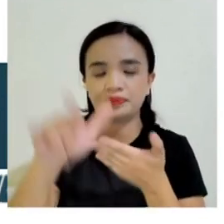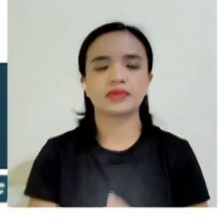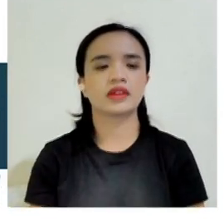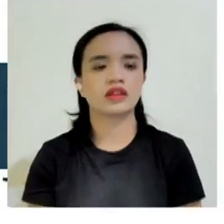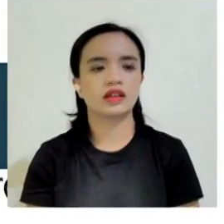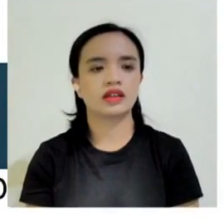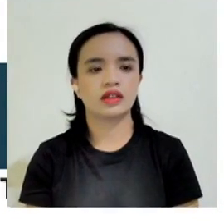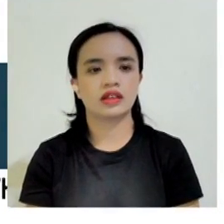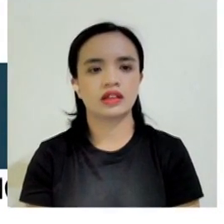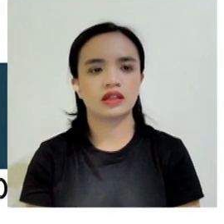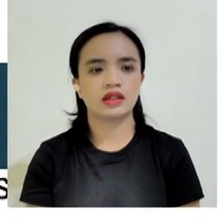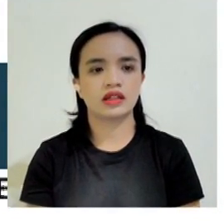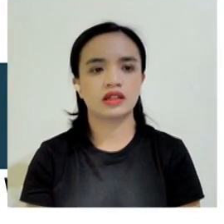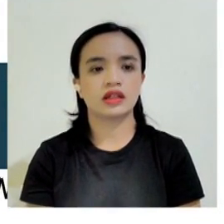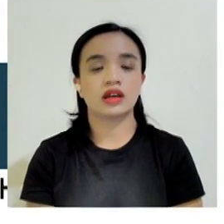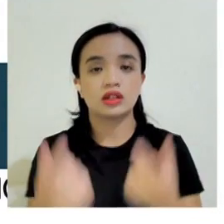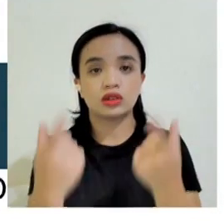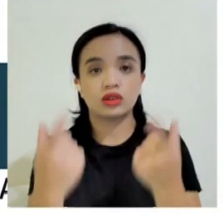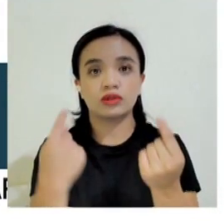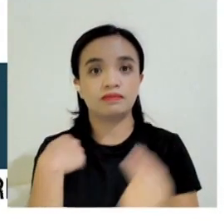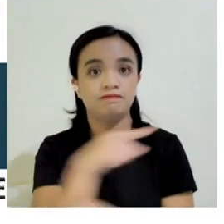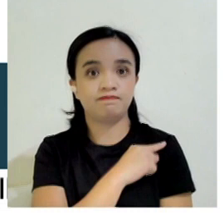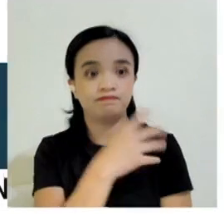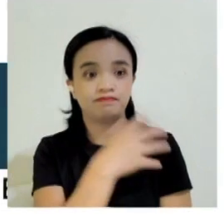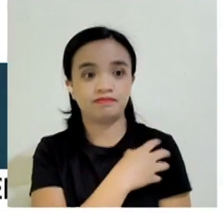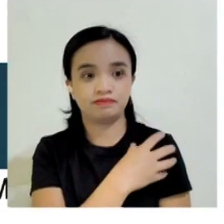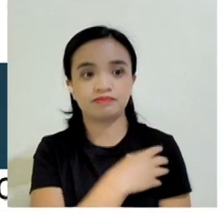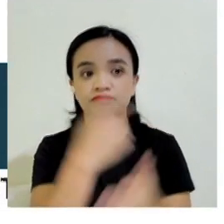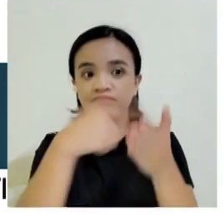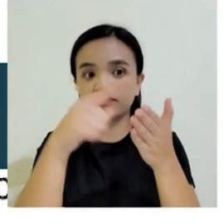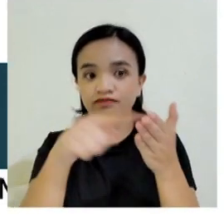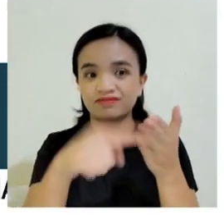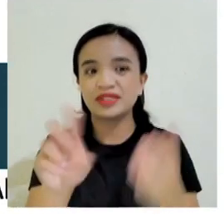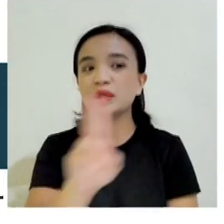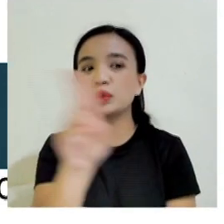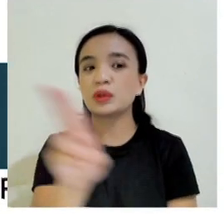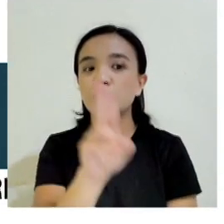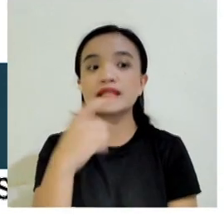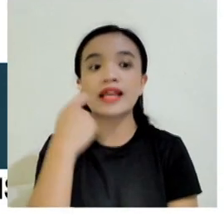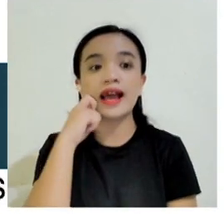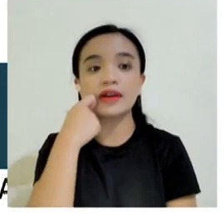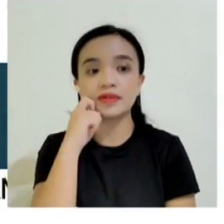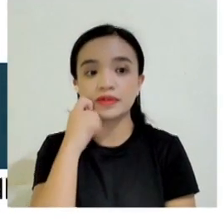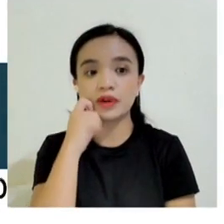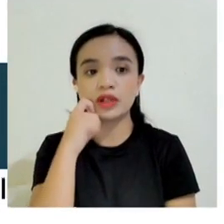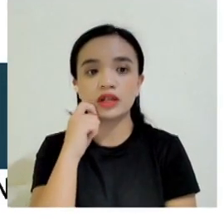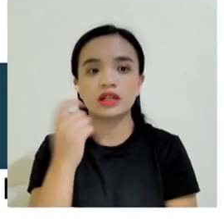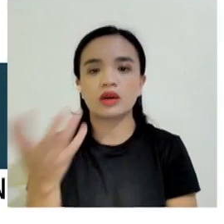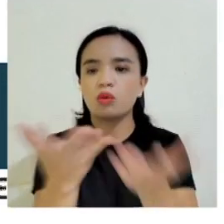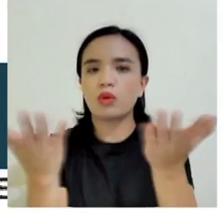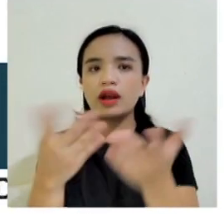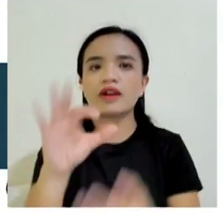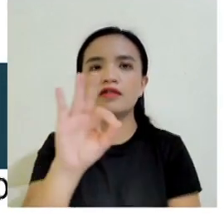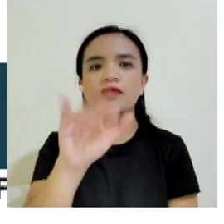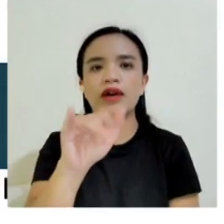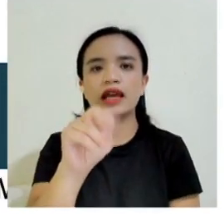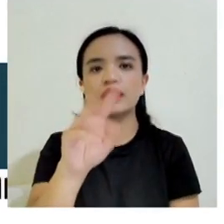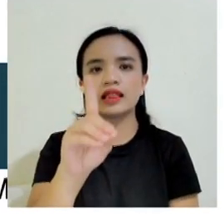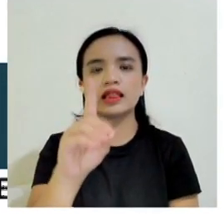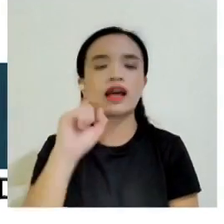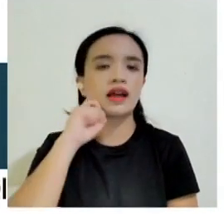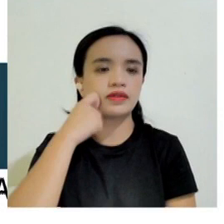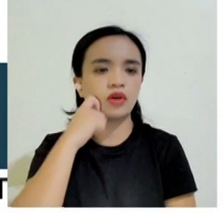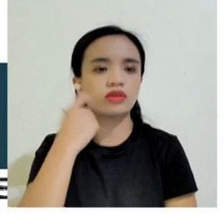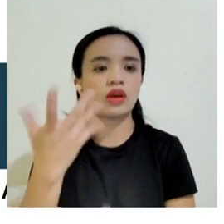rinabaw na po ng ating kapulisan, ginamit yung iPhone locate yung iPhone apps niya, na-trace po sa isang barangay dyan